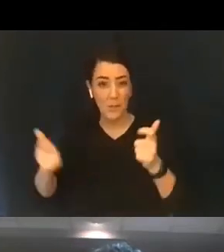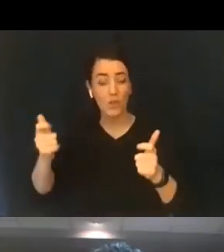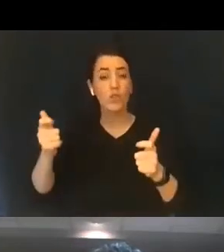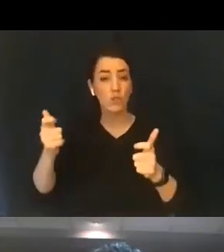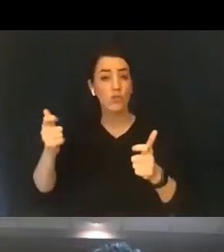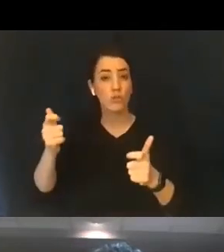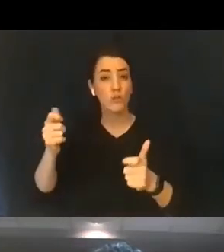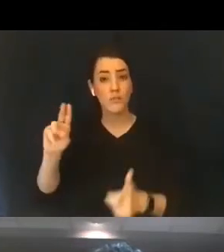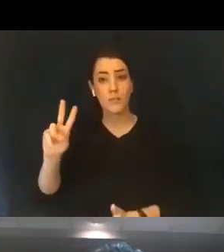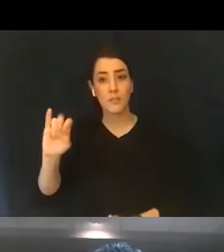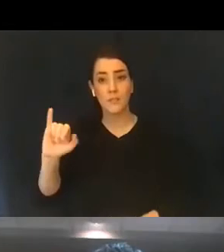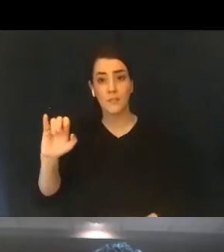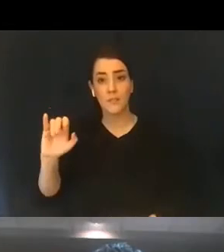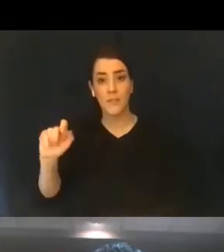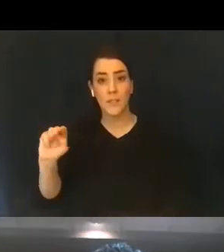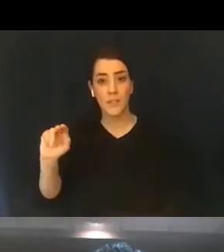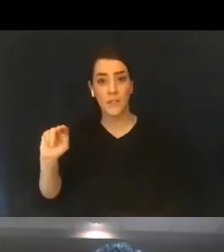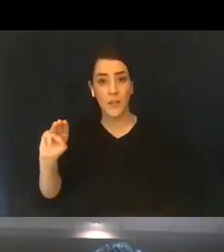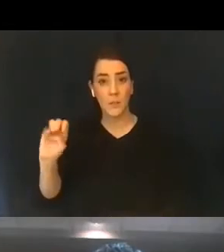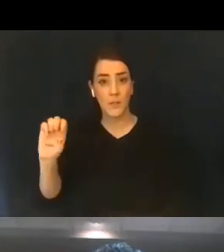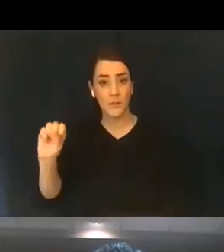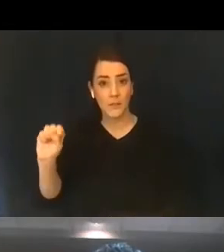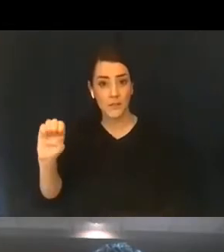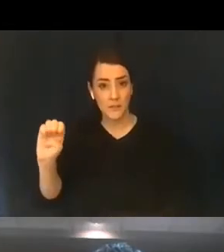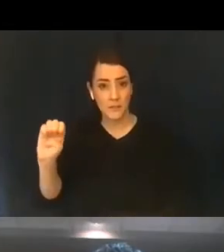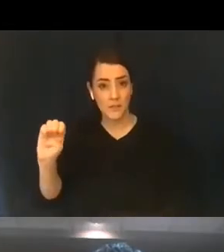number, 13,000